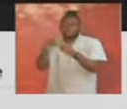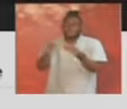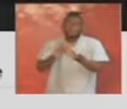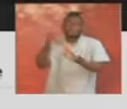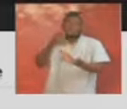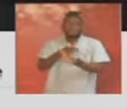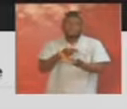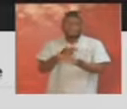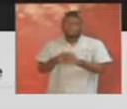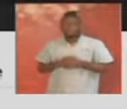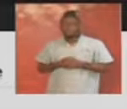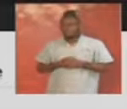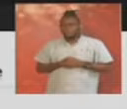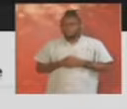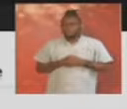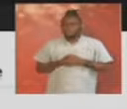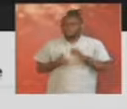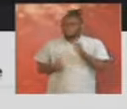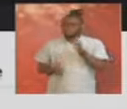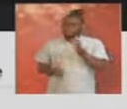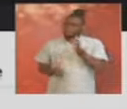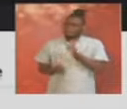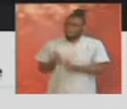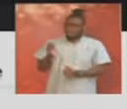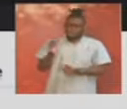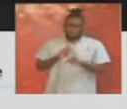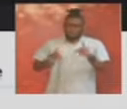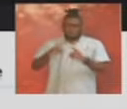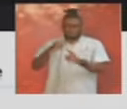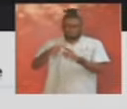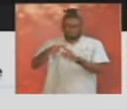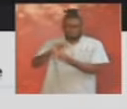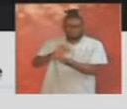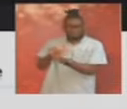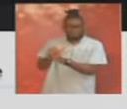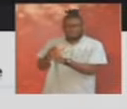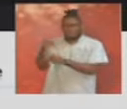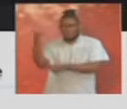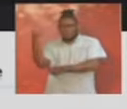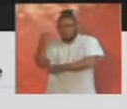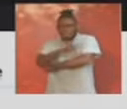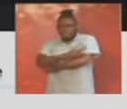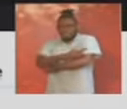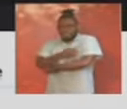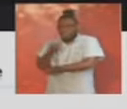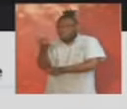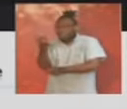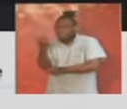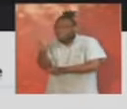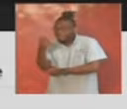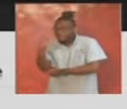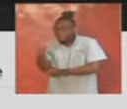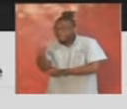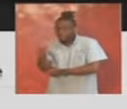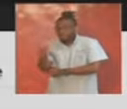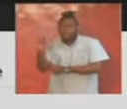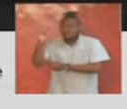positive cases in a day would have been 12 cases, which resulted from the outbreak at the Tobago prison.